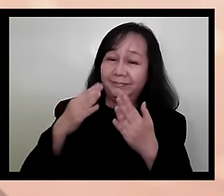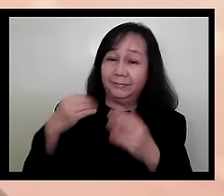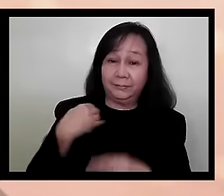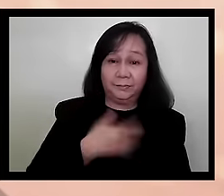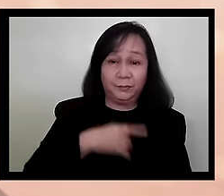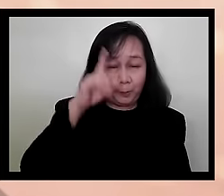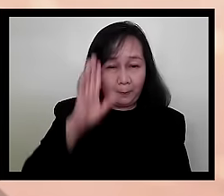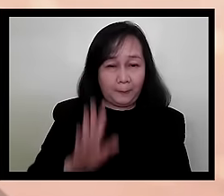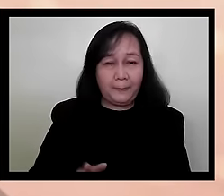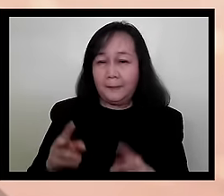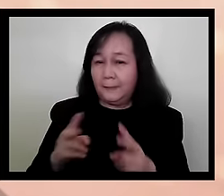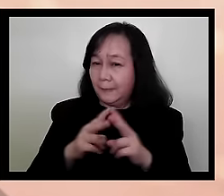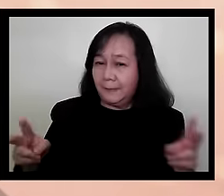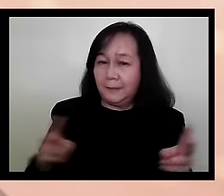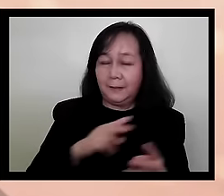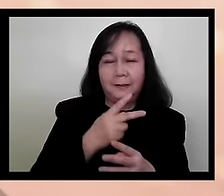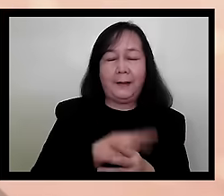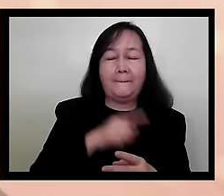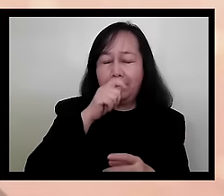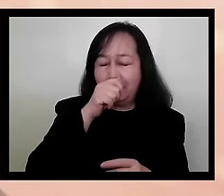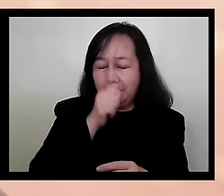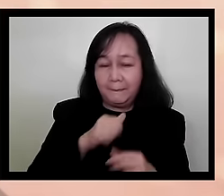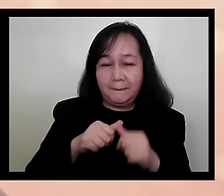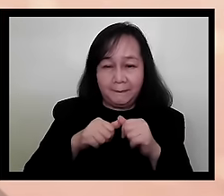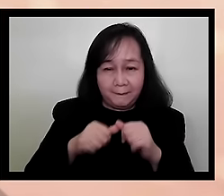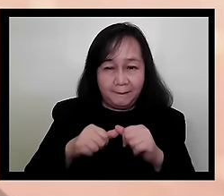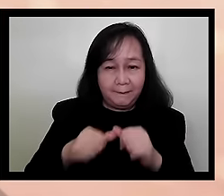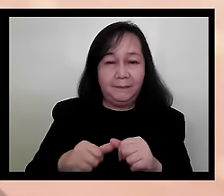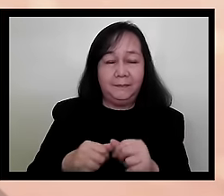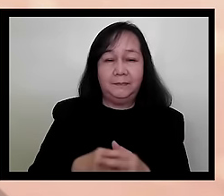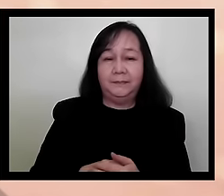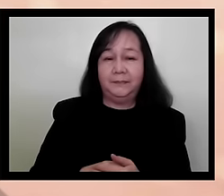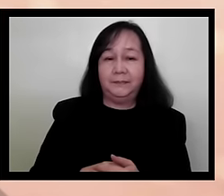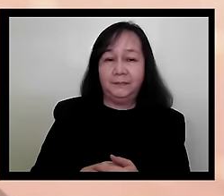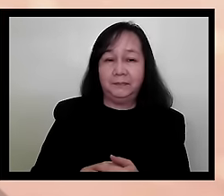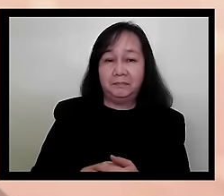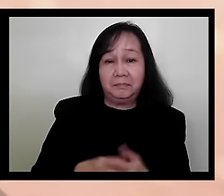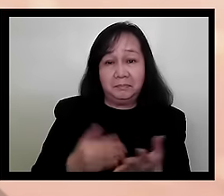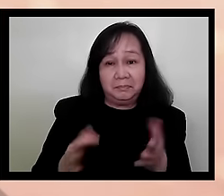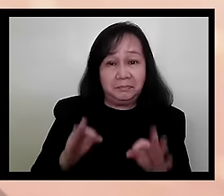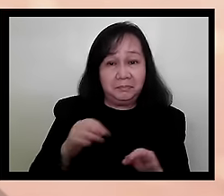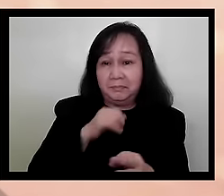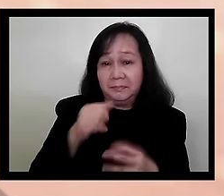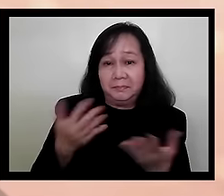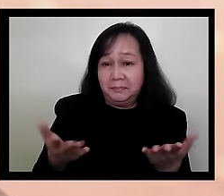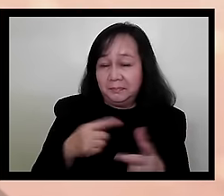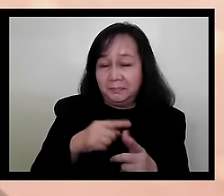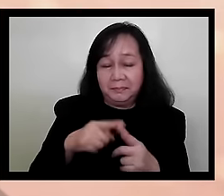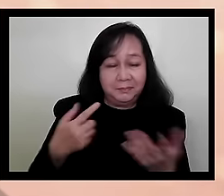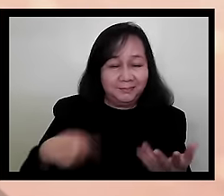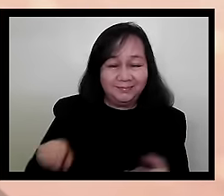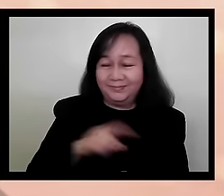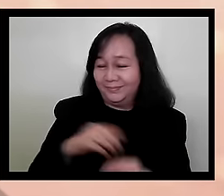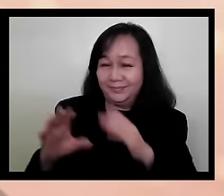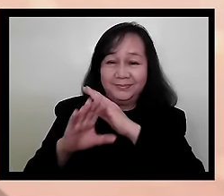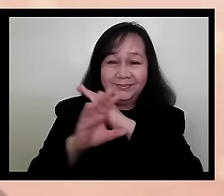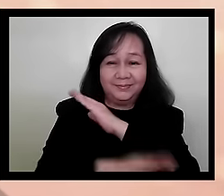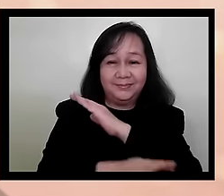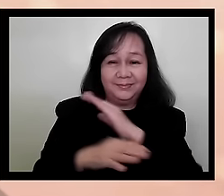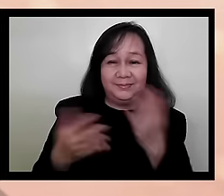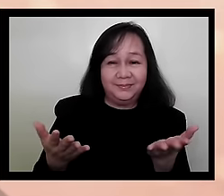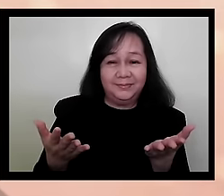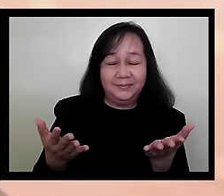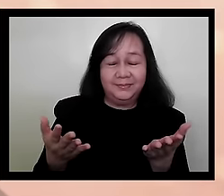is that to icious and persistent otherwise we will all just be condemned we will